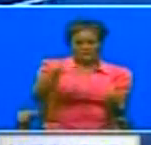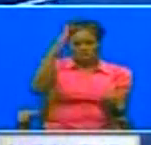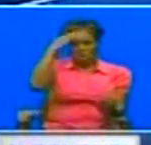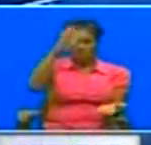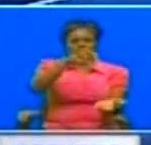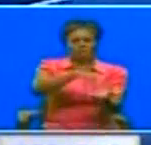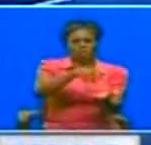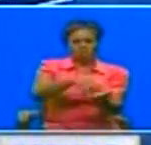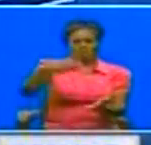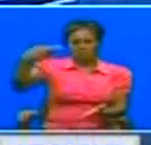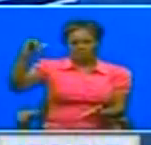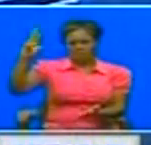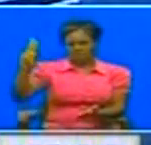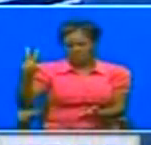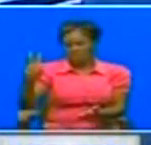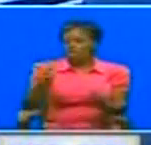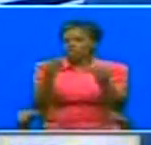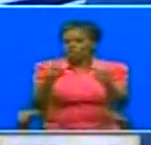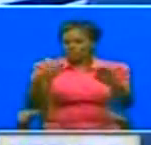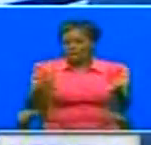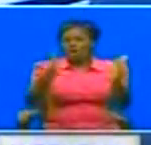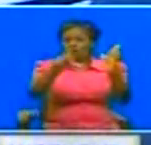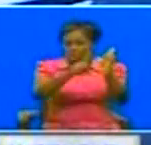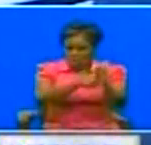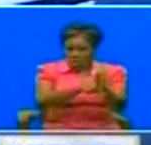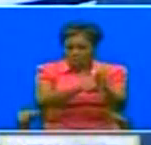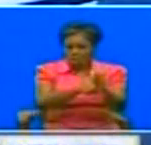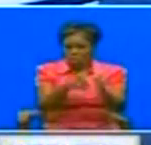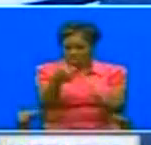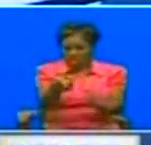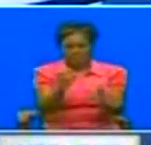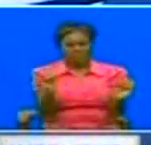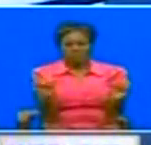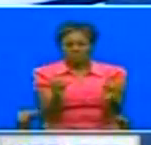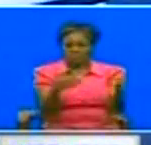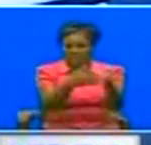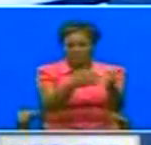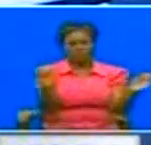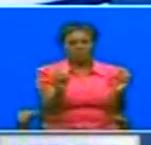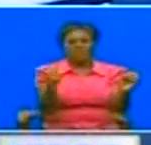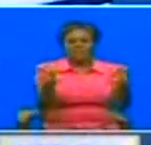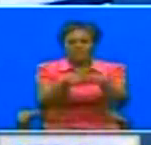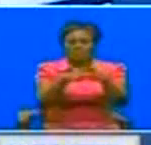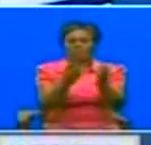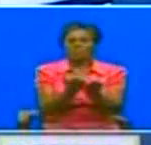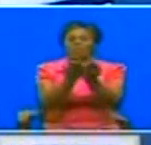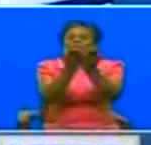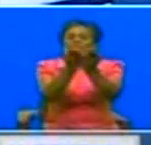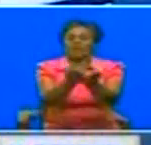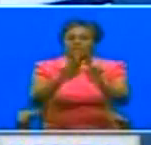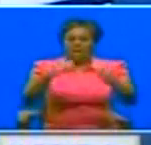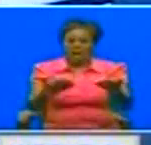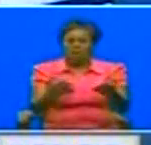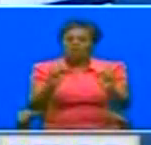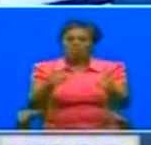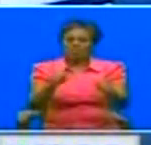HIV status? How are we addressing that? So the law is not a legal barrier in terms of people testing, and equally it provides ways in which